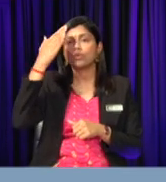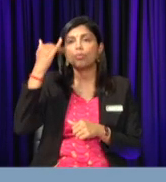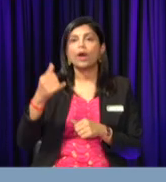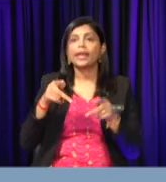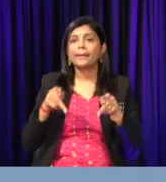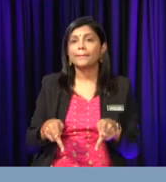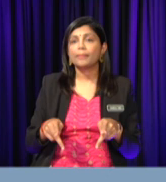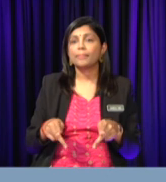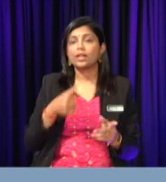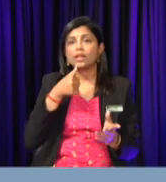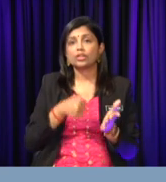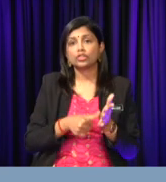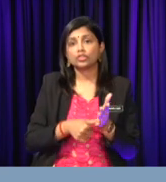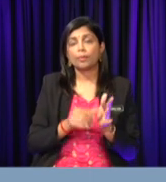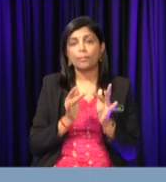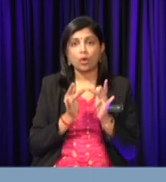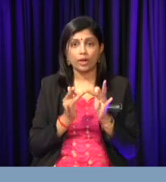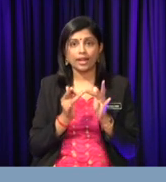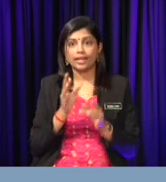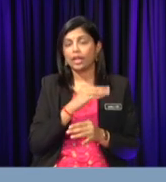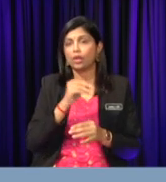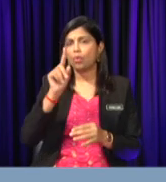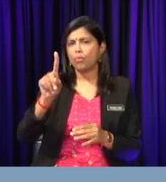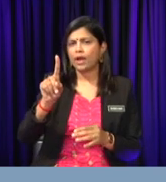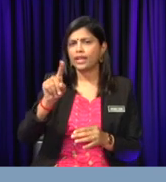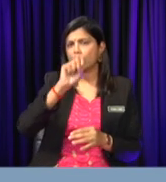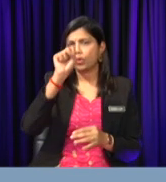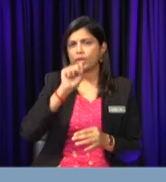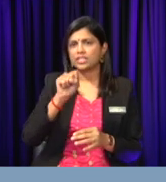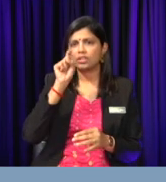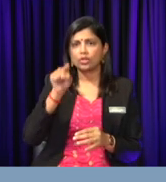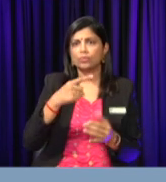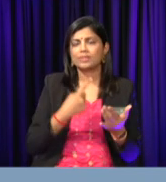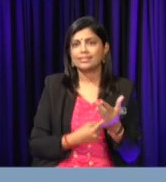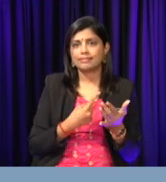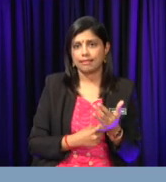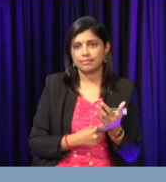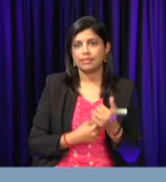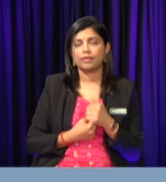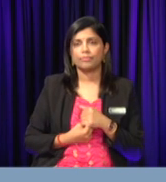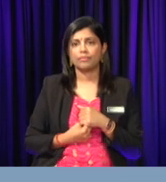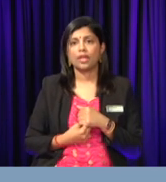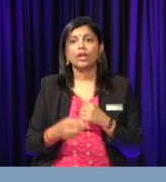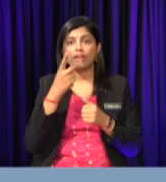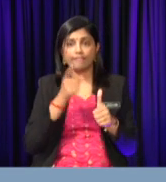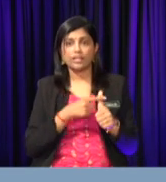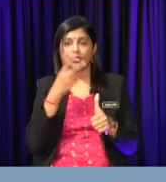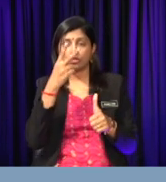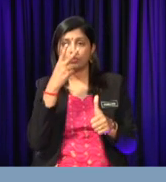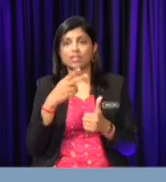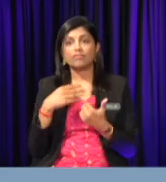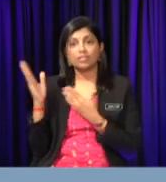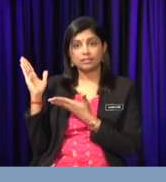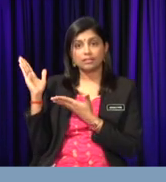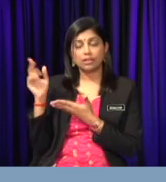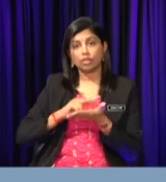online and a question for you to discuss. First, you have some time to look at the task.